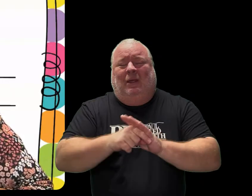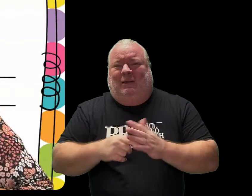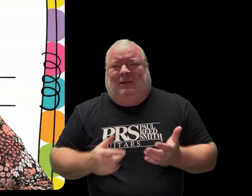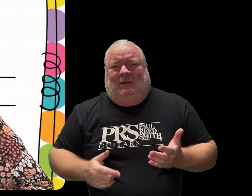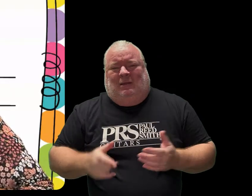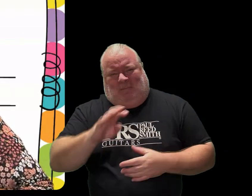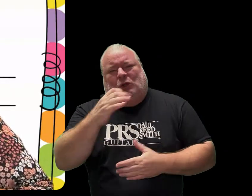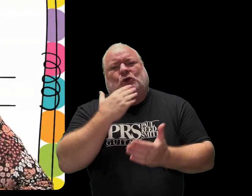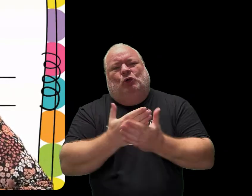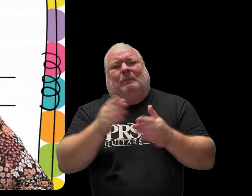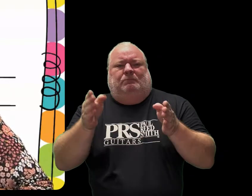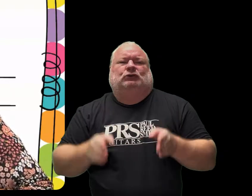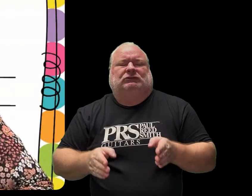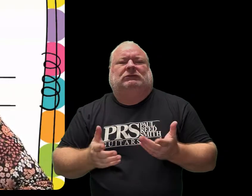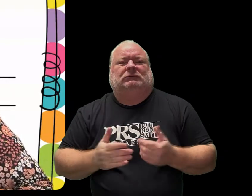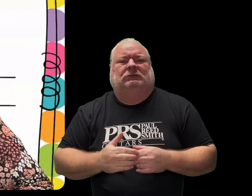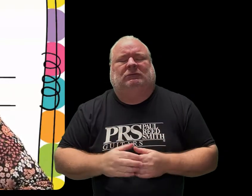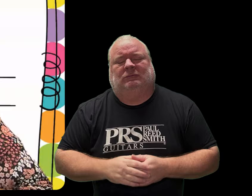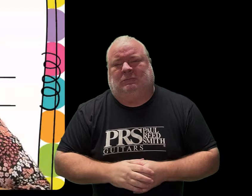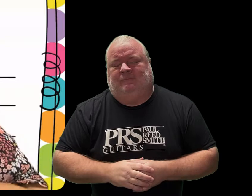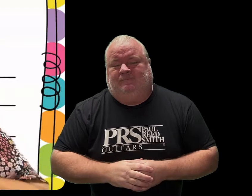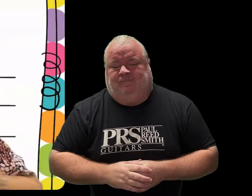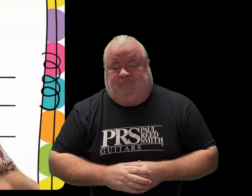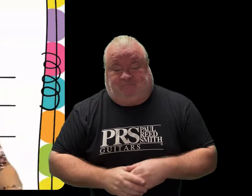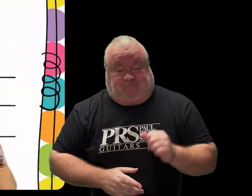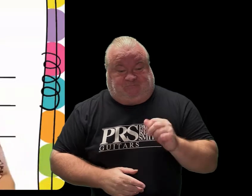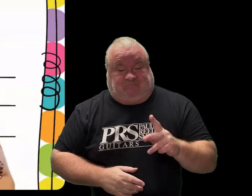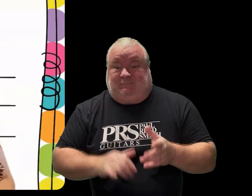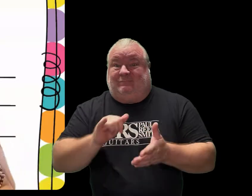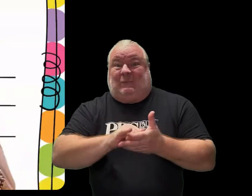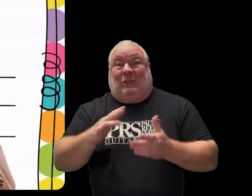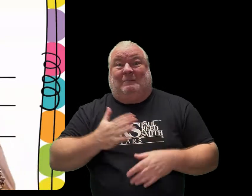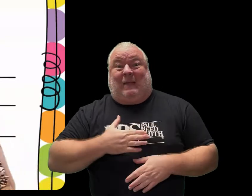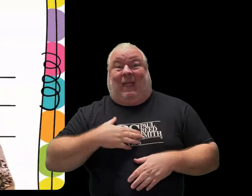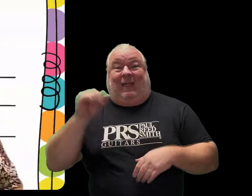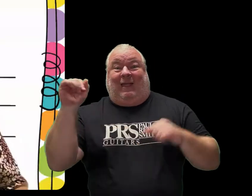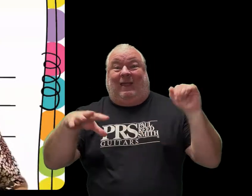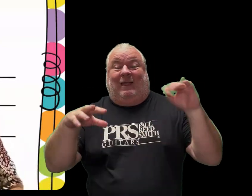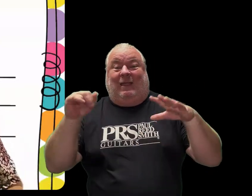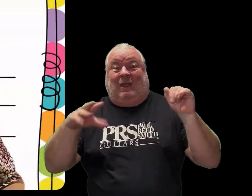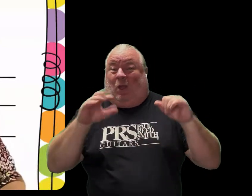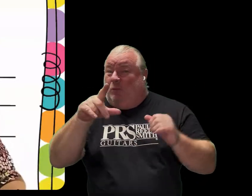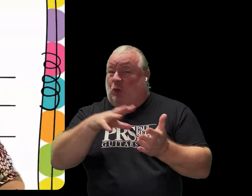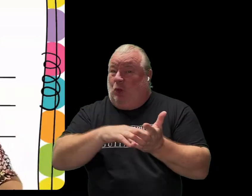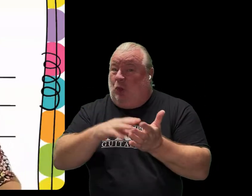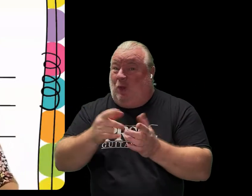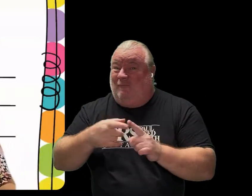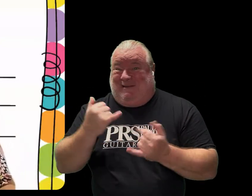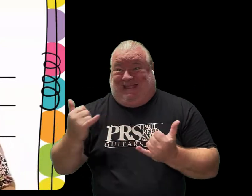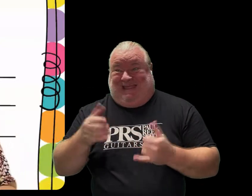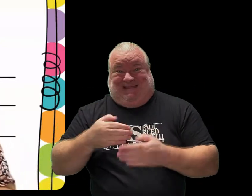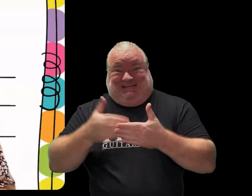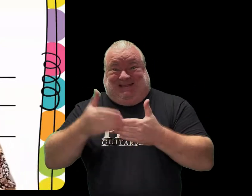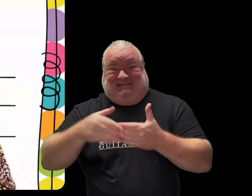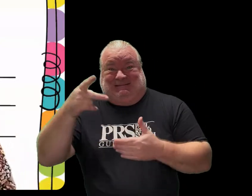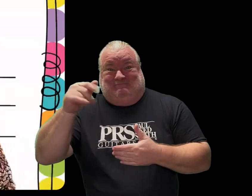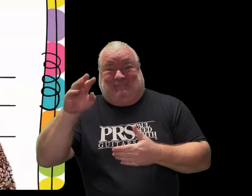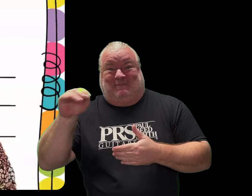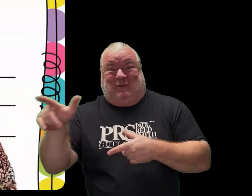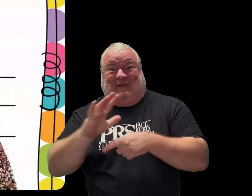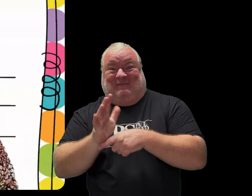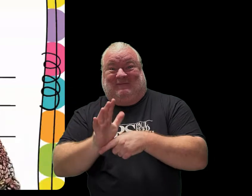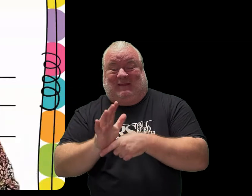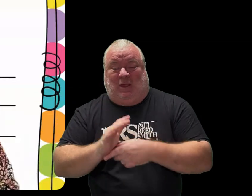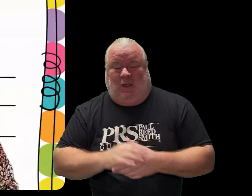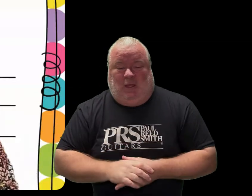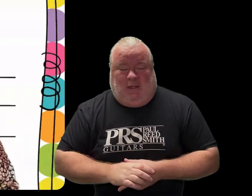to be a good person. All right, that's it for me. I hope that you learned something from the videos we're about to